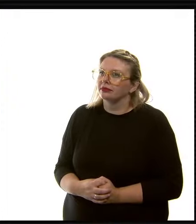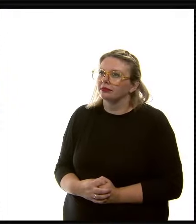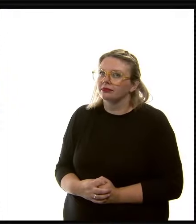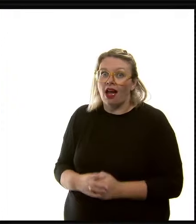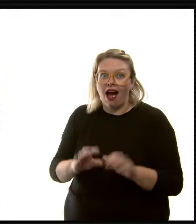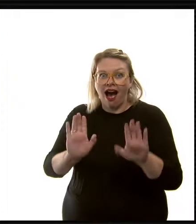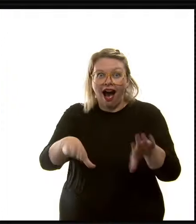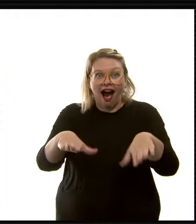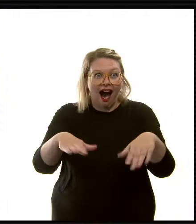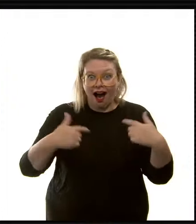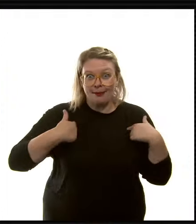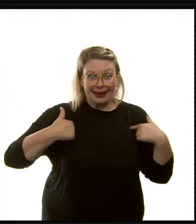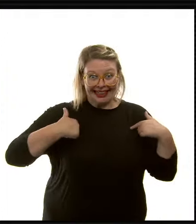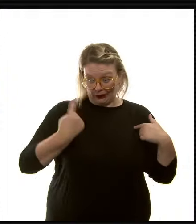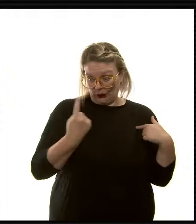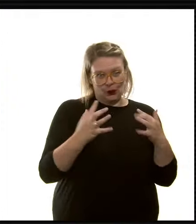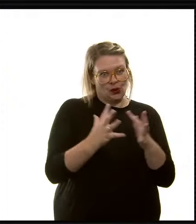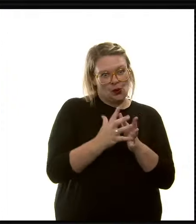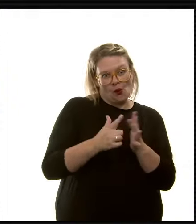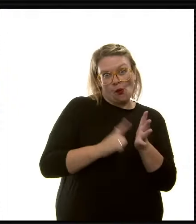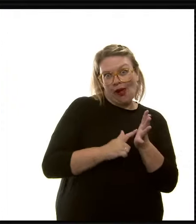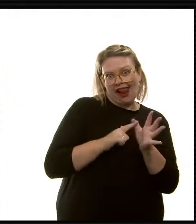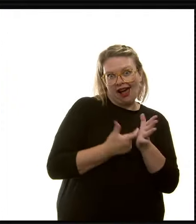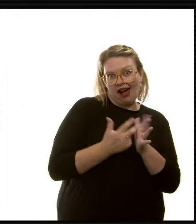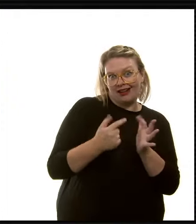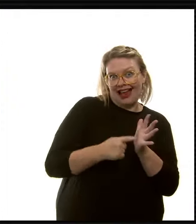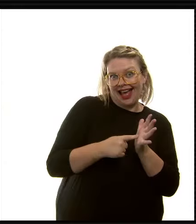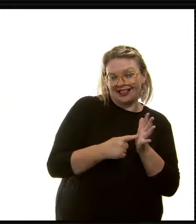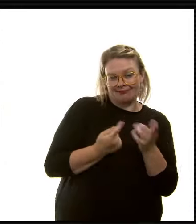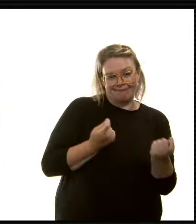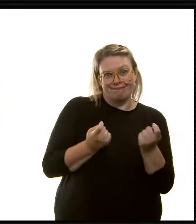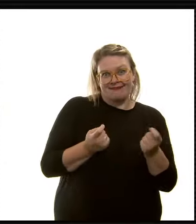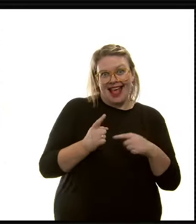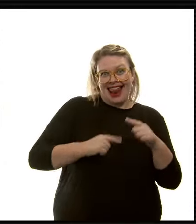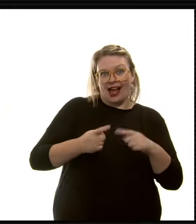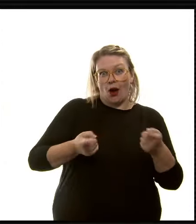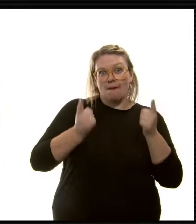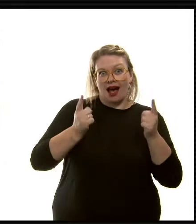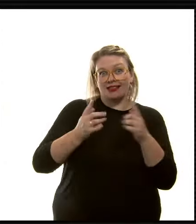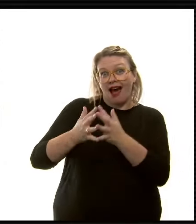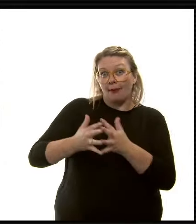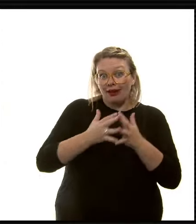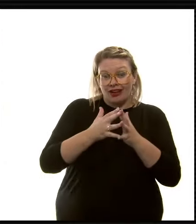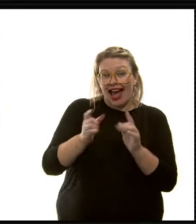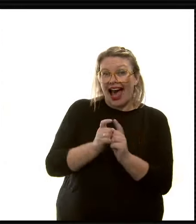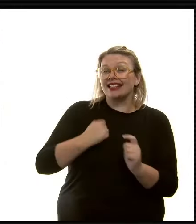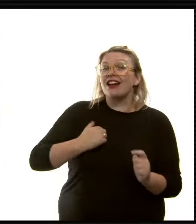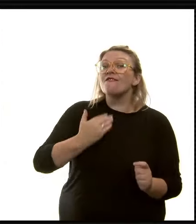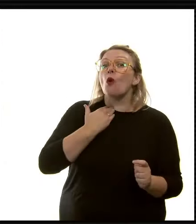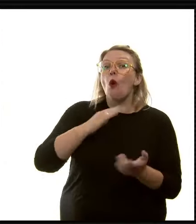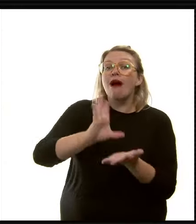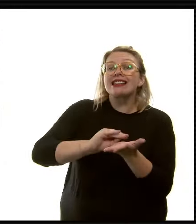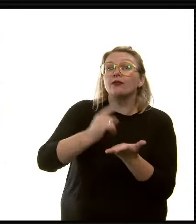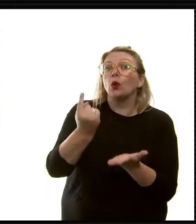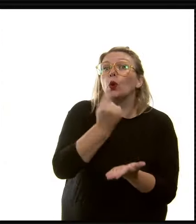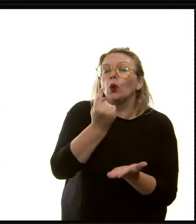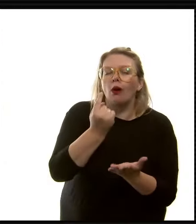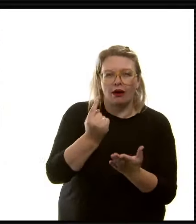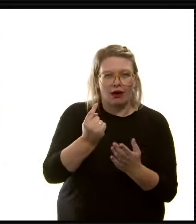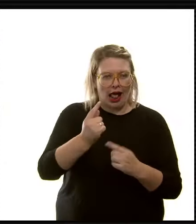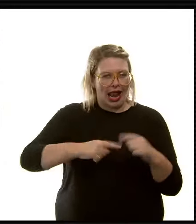Builders, that's right, it's me, Will Arnett, host of LEGO Masters USA and voice of LEGO